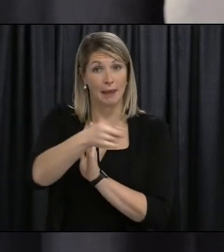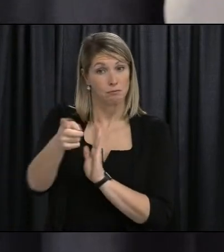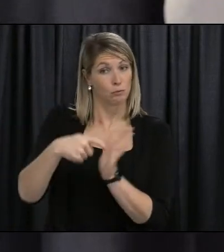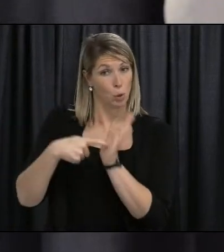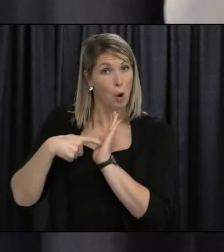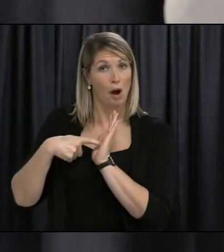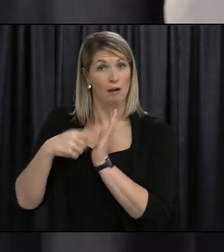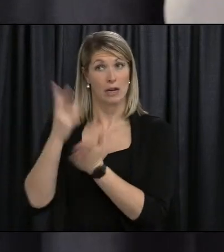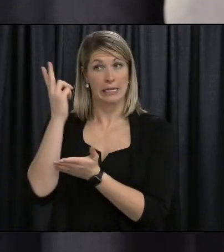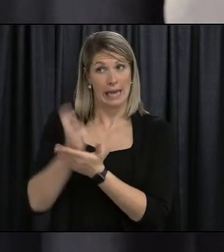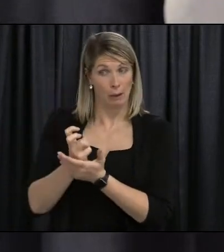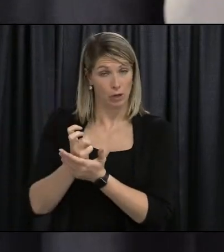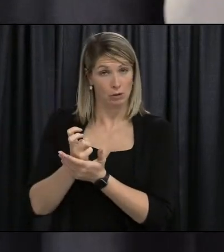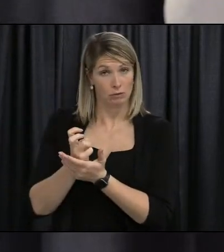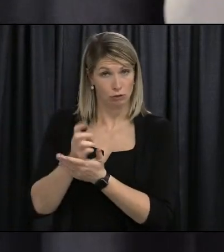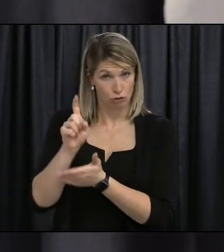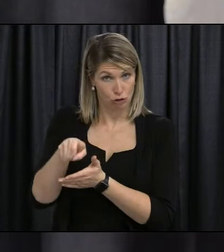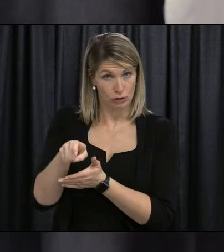think, like anything else, the